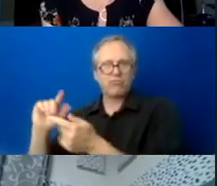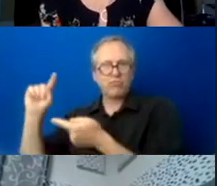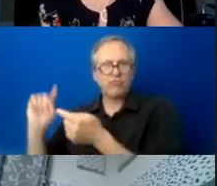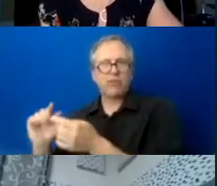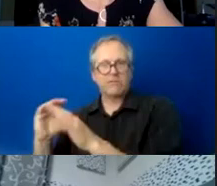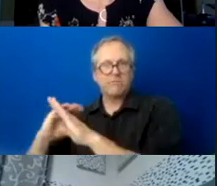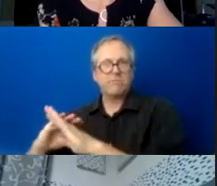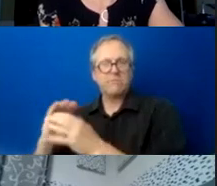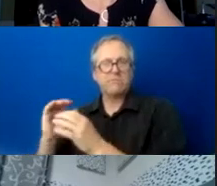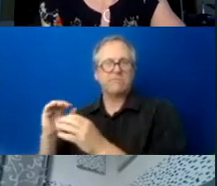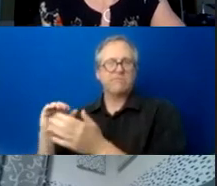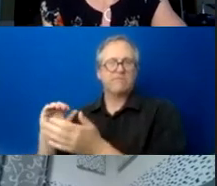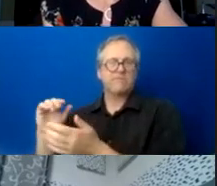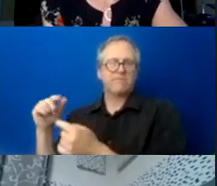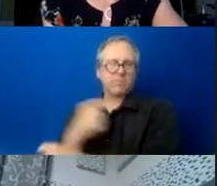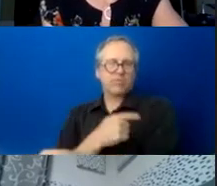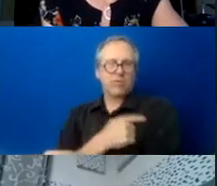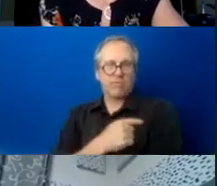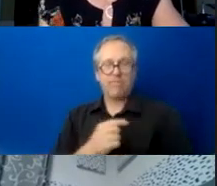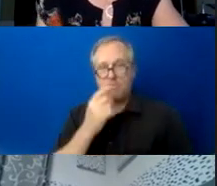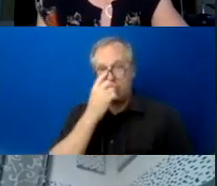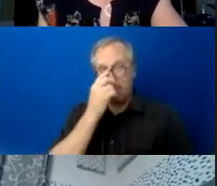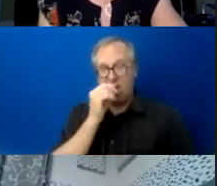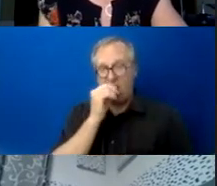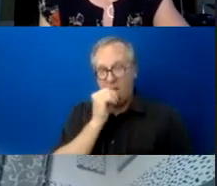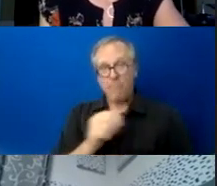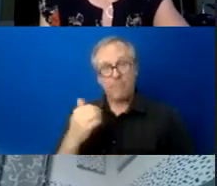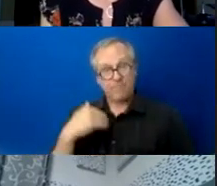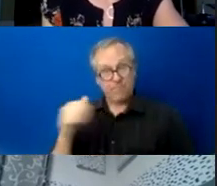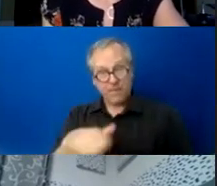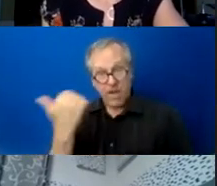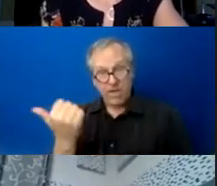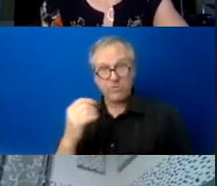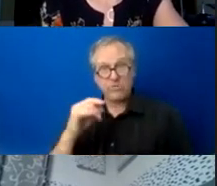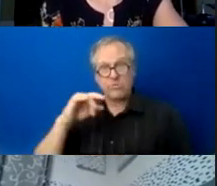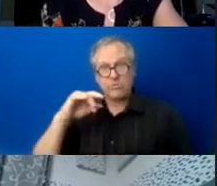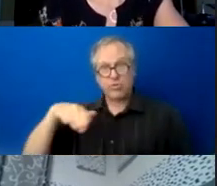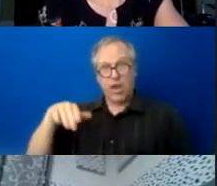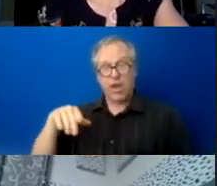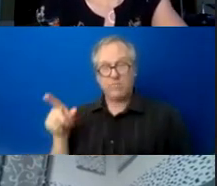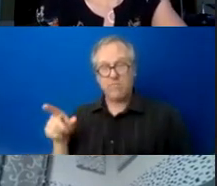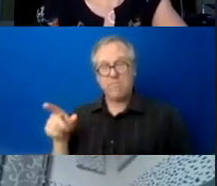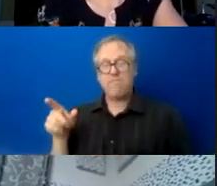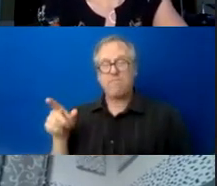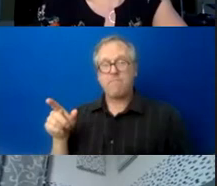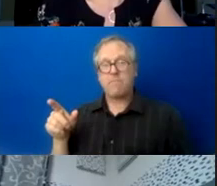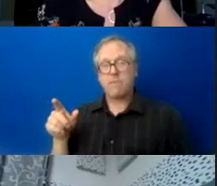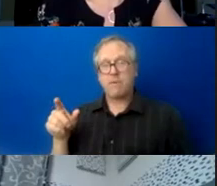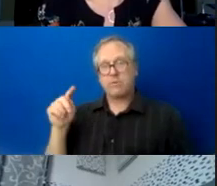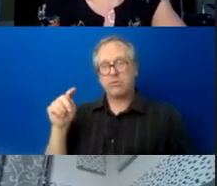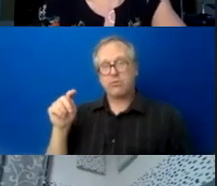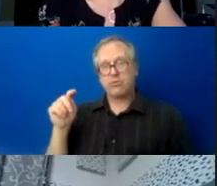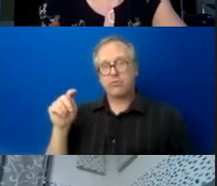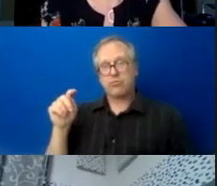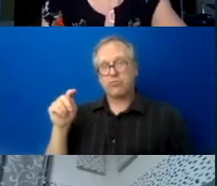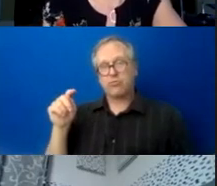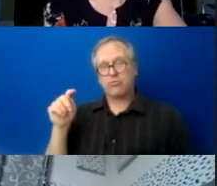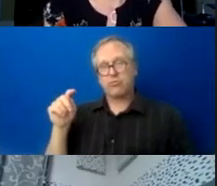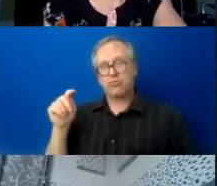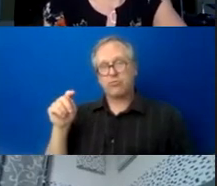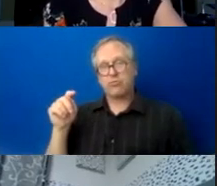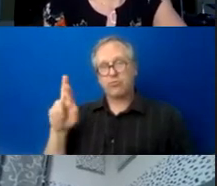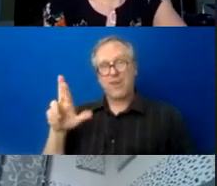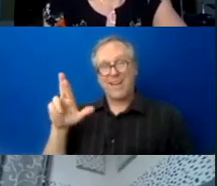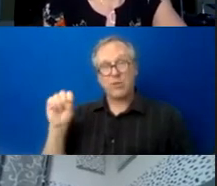Another question, I have another child who has trisomy 21, and